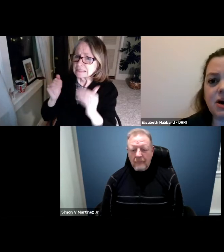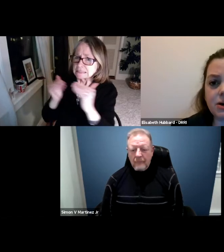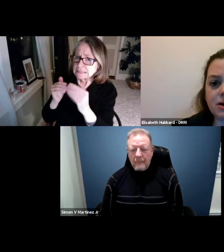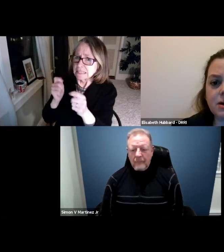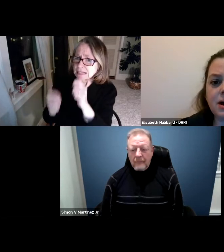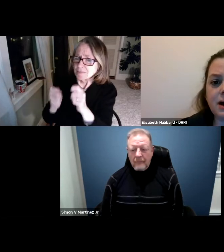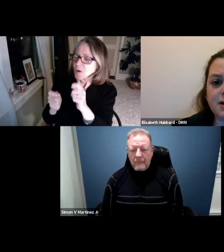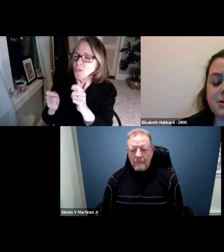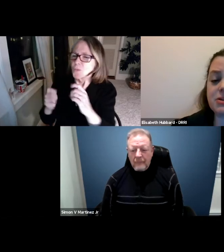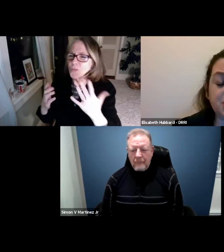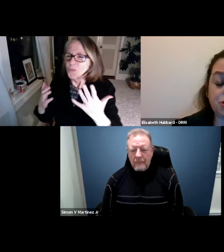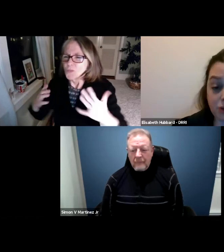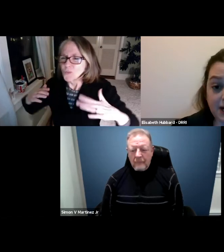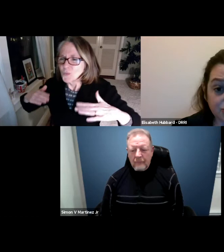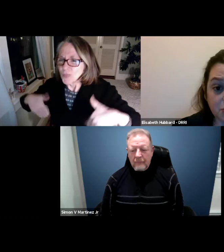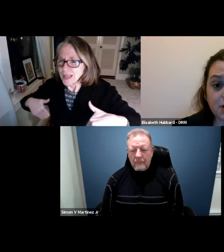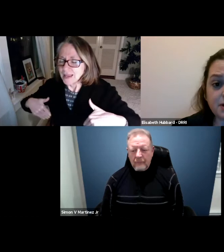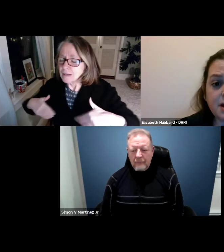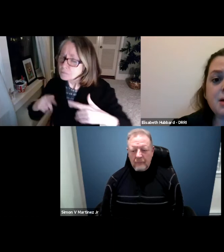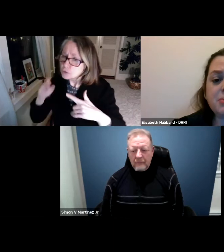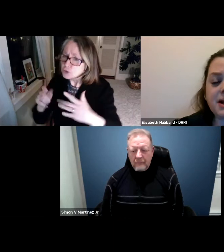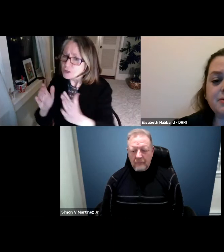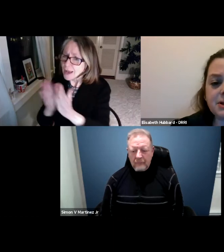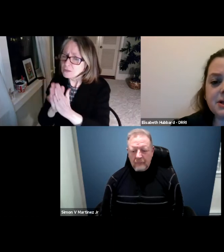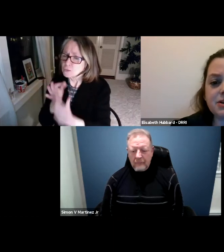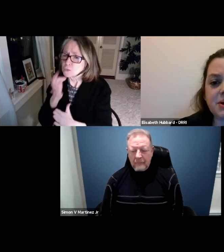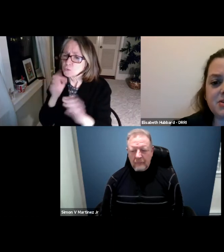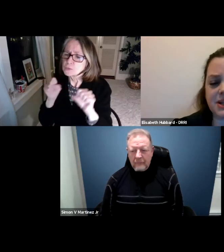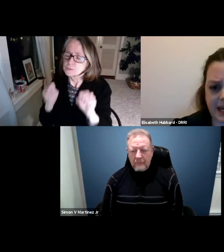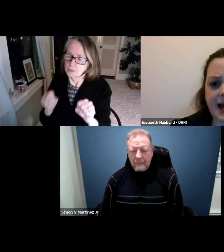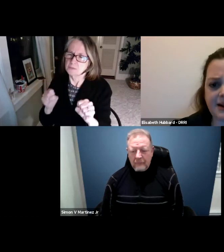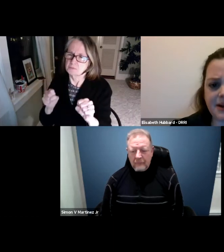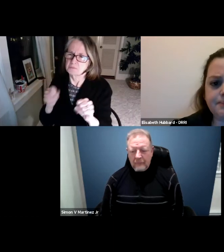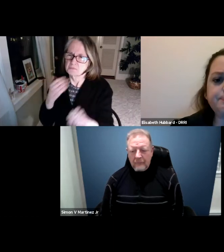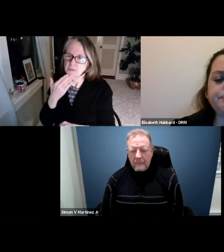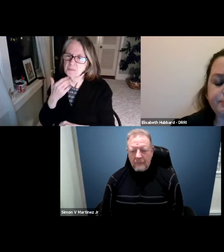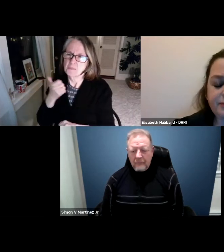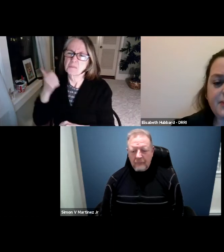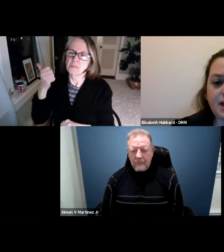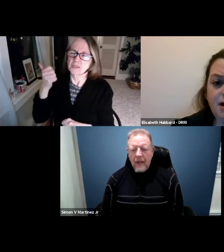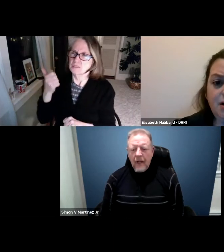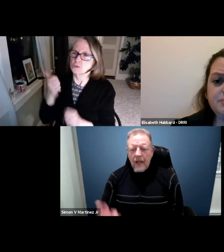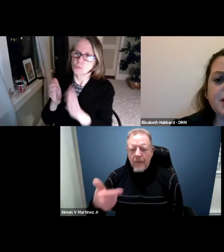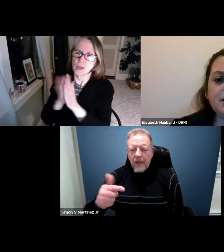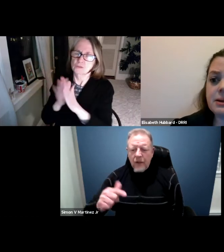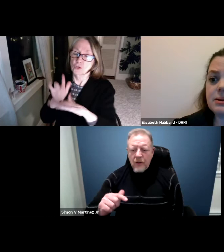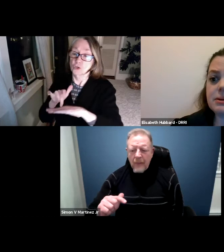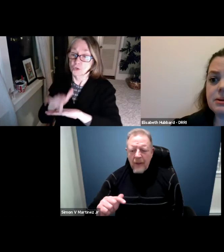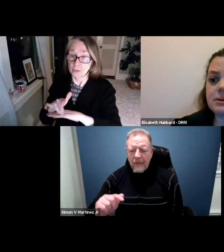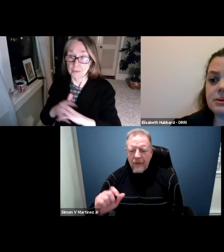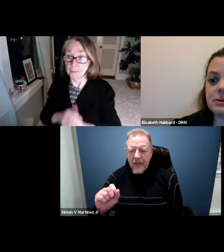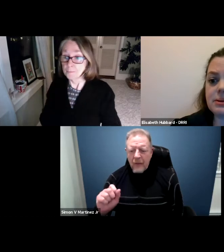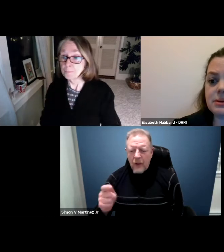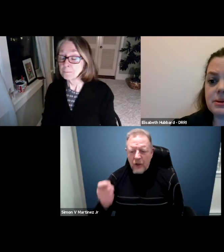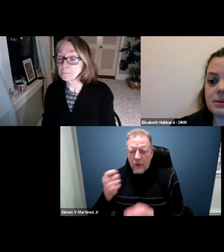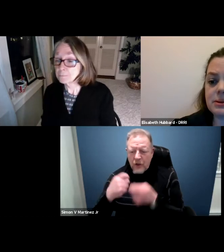things can be harder. It doesn't mean you shouldn't ask for one, but it really is best to get ahead of it. Elizabeth, can you stop right